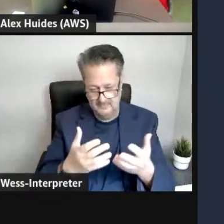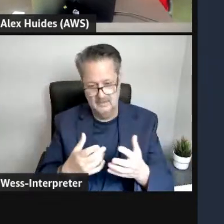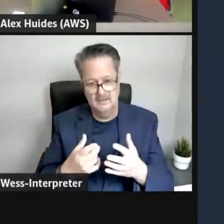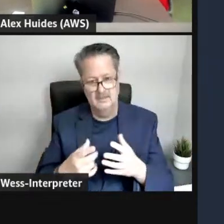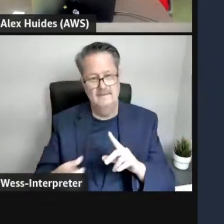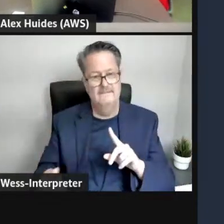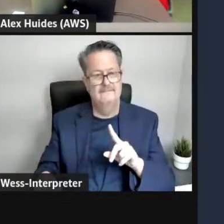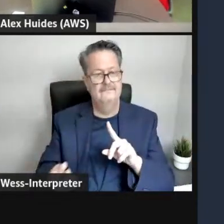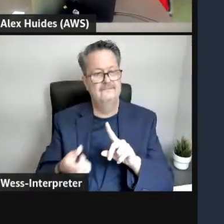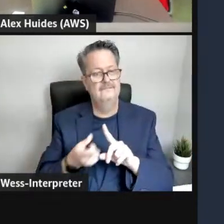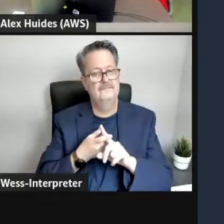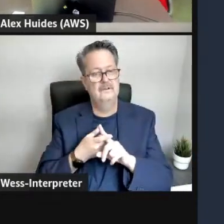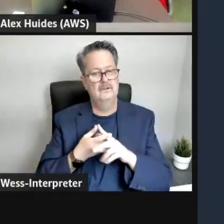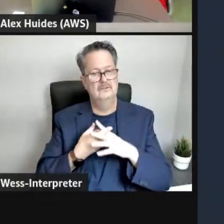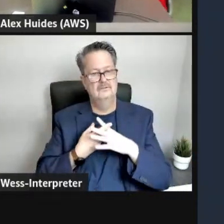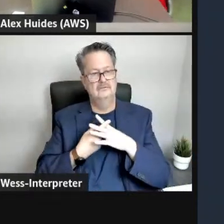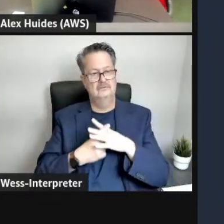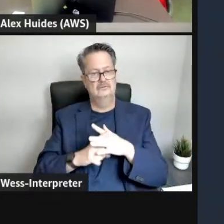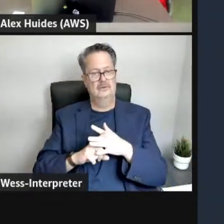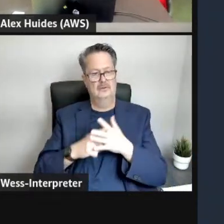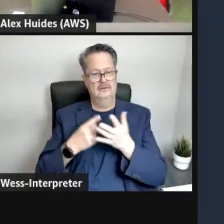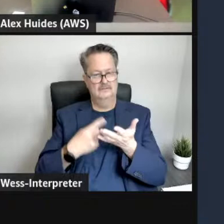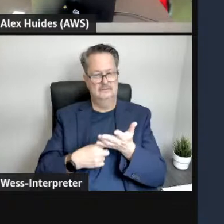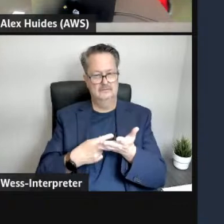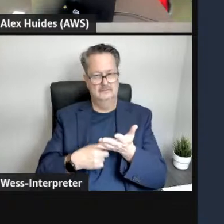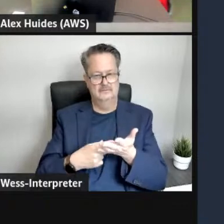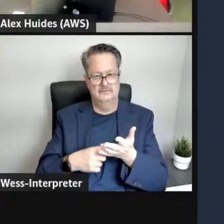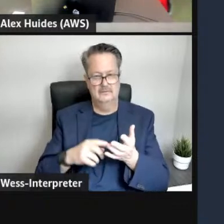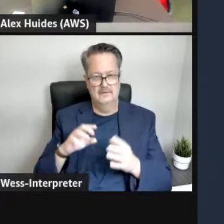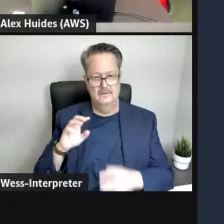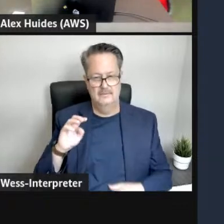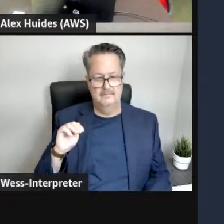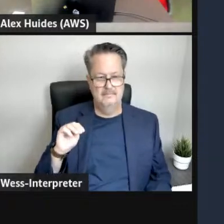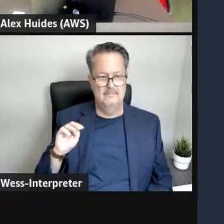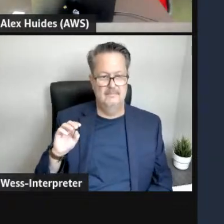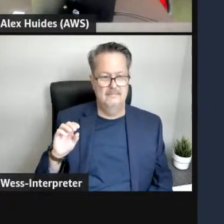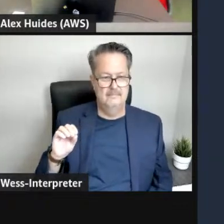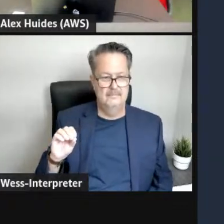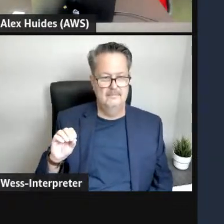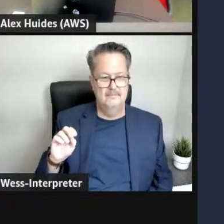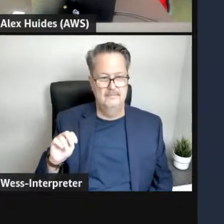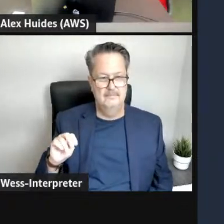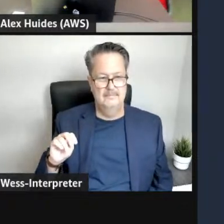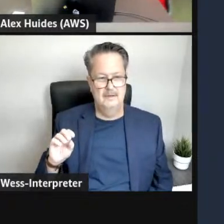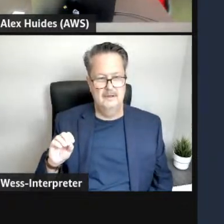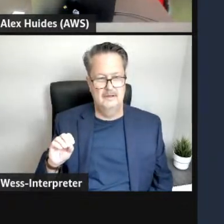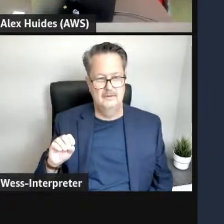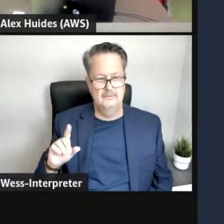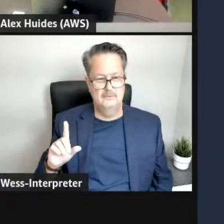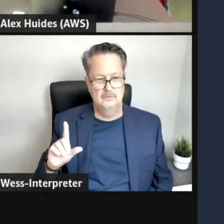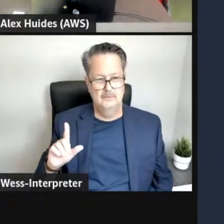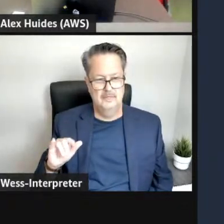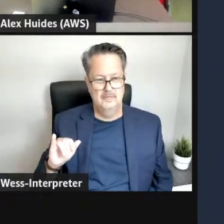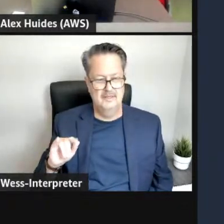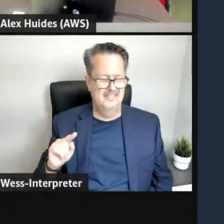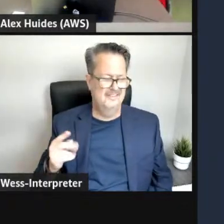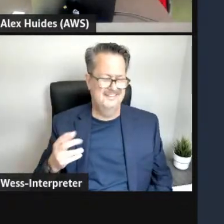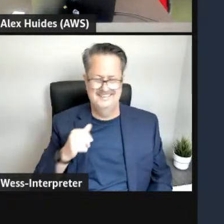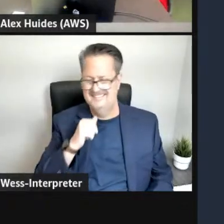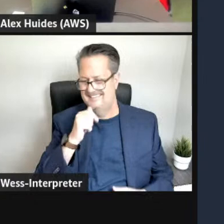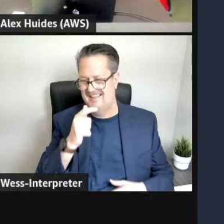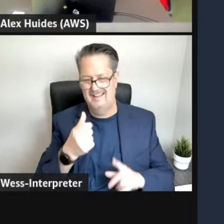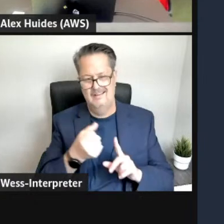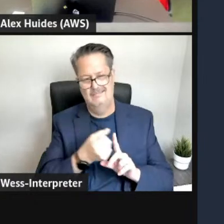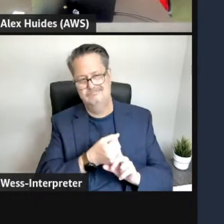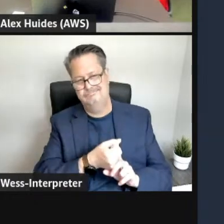journey today from monolith applications, right? And we're not going to dive super deep in what monolith applications are,